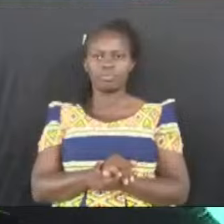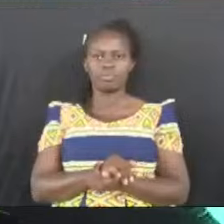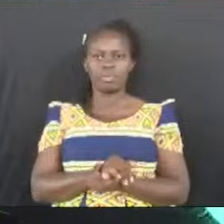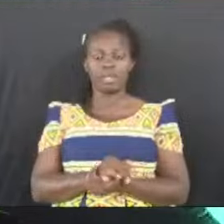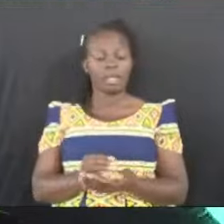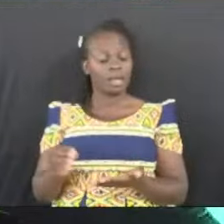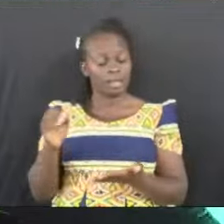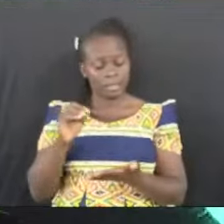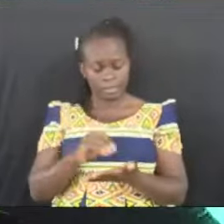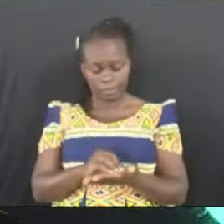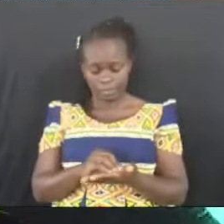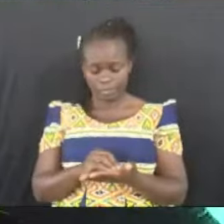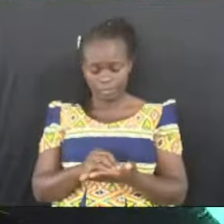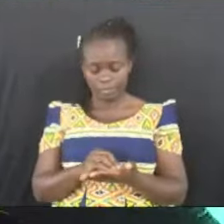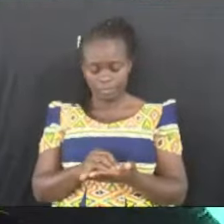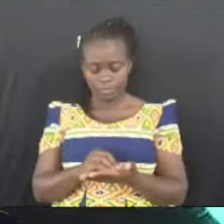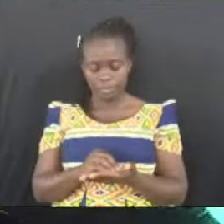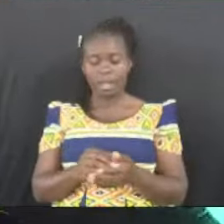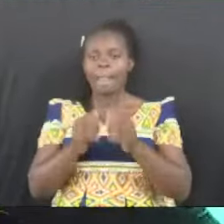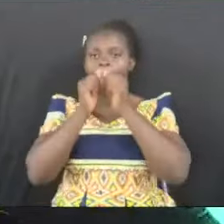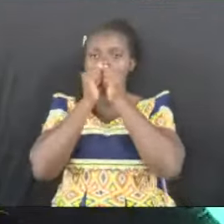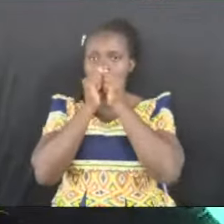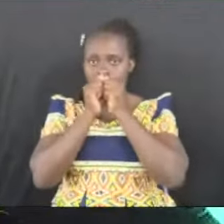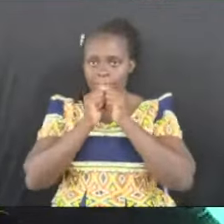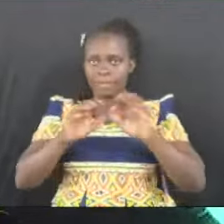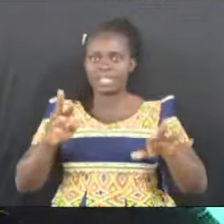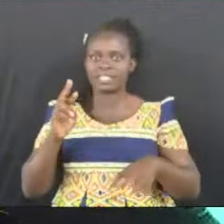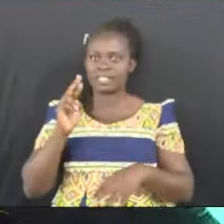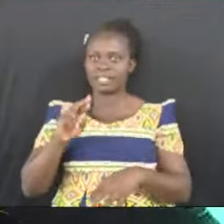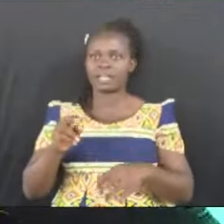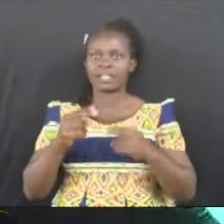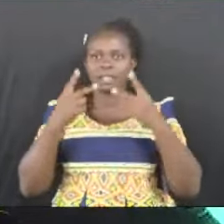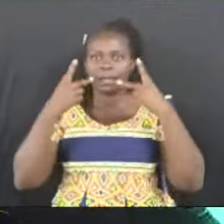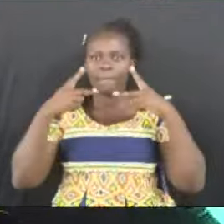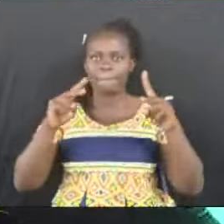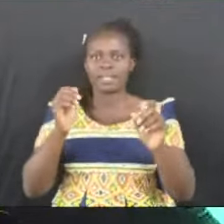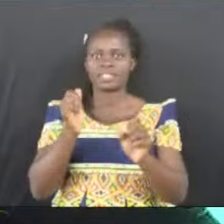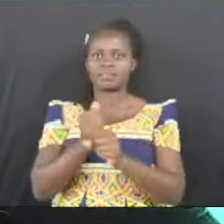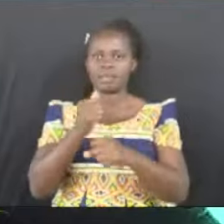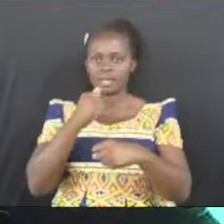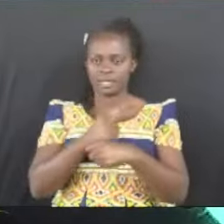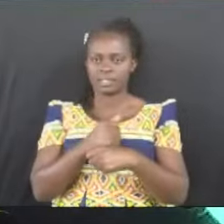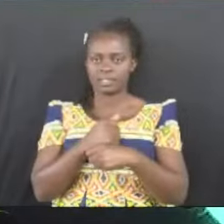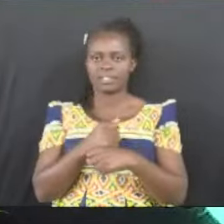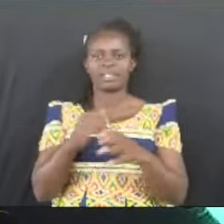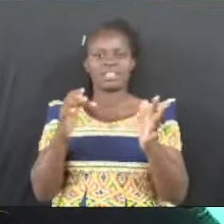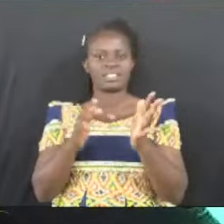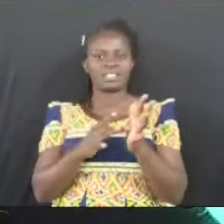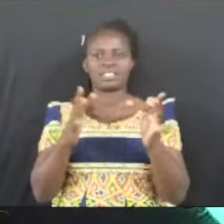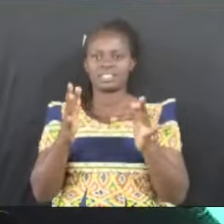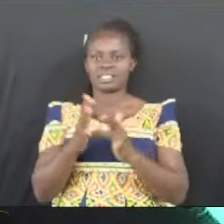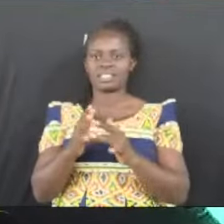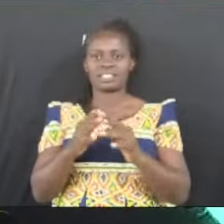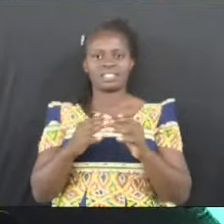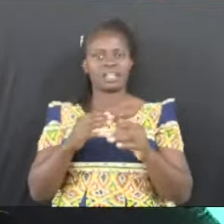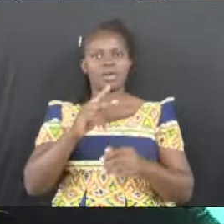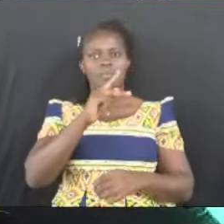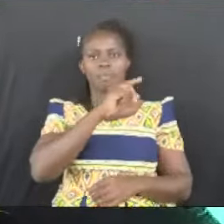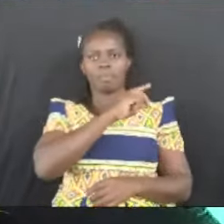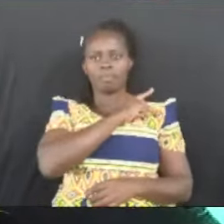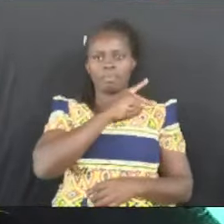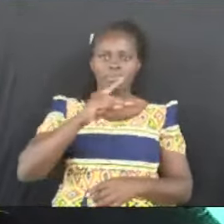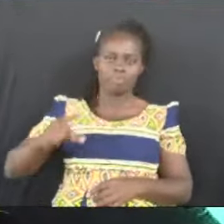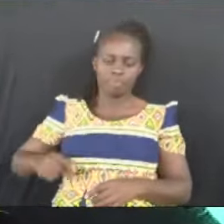humanity. Blessed are the peacemaker. Jesus was the Prince of Peace, the one who gives